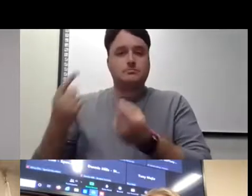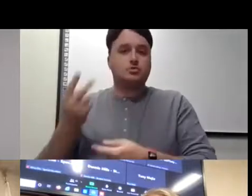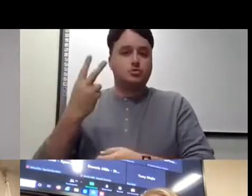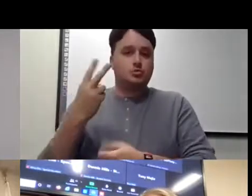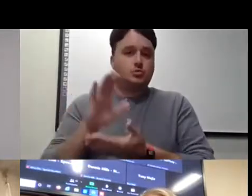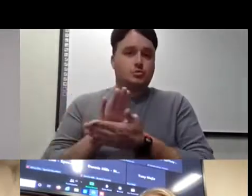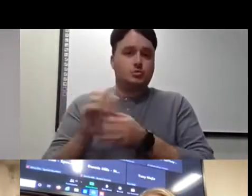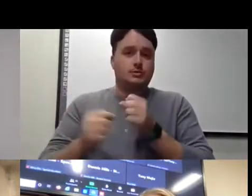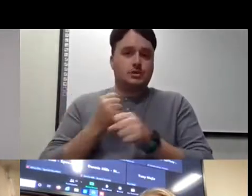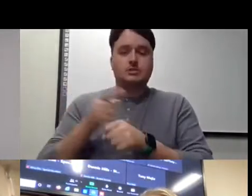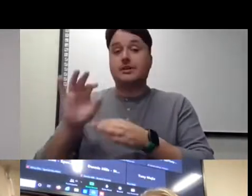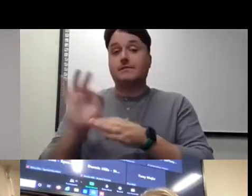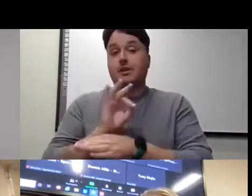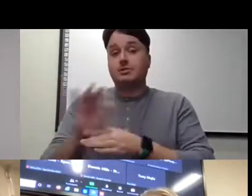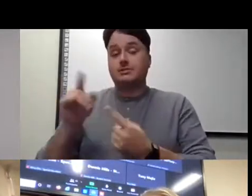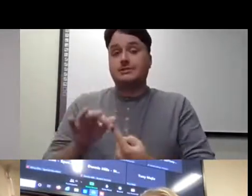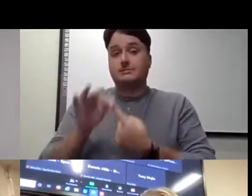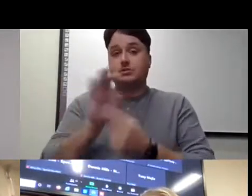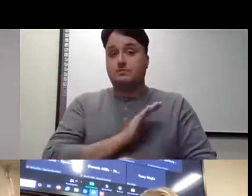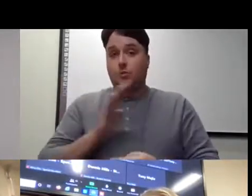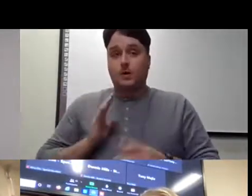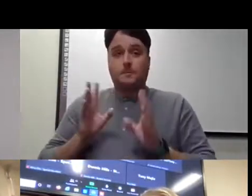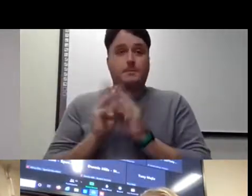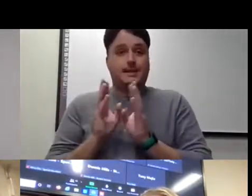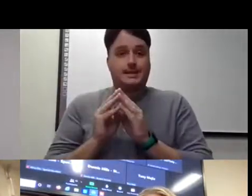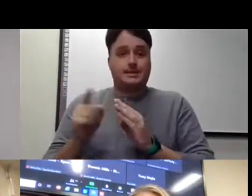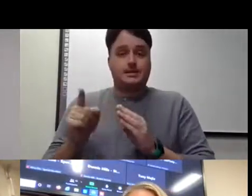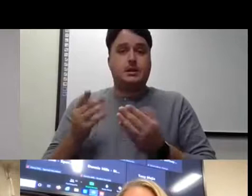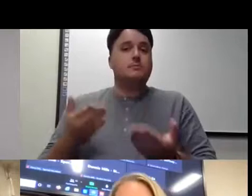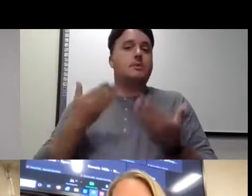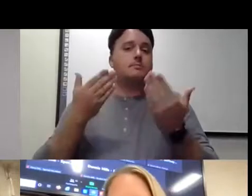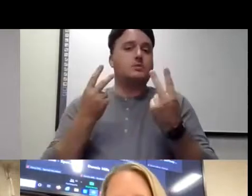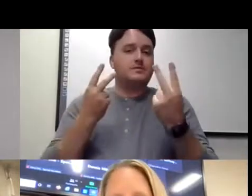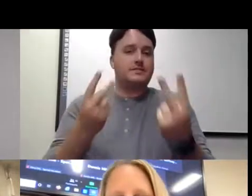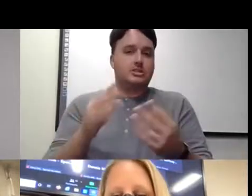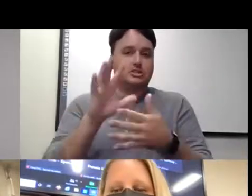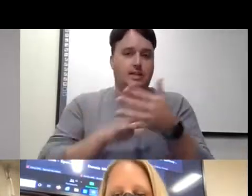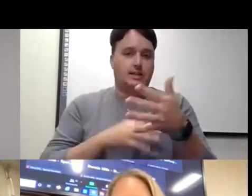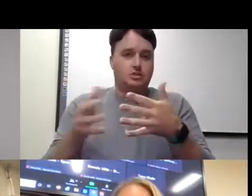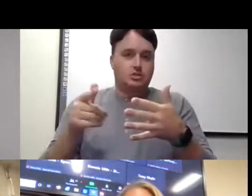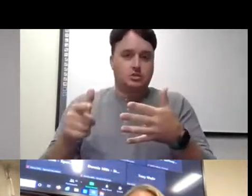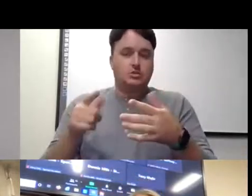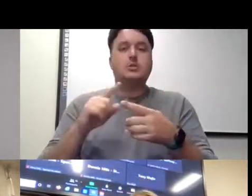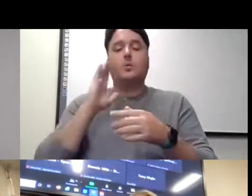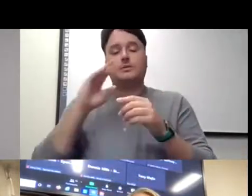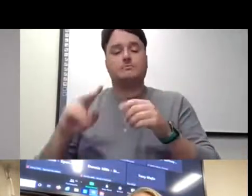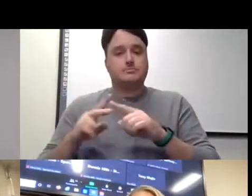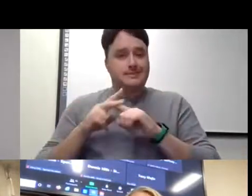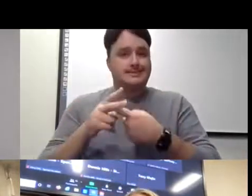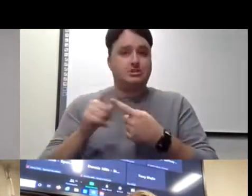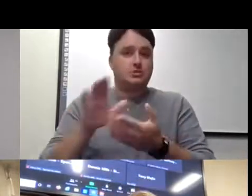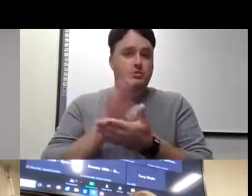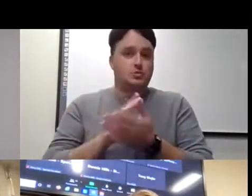that function as special Board of Trustee meetings. The proposed visitation calendar would initiate these school